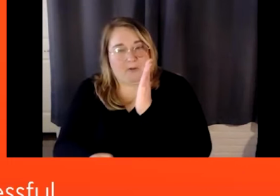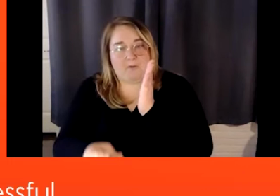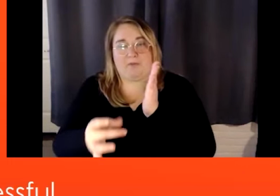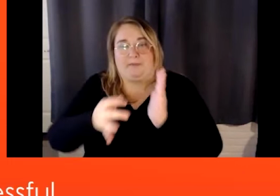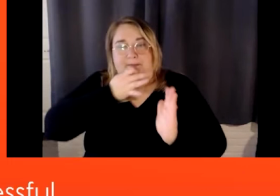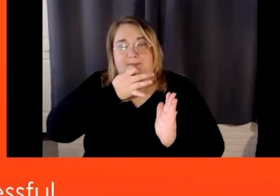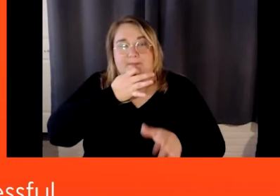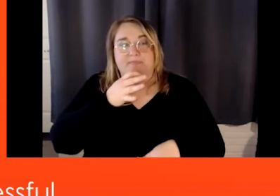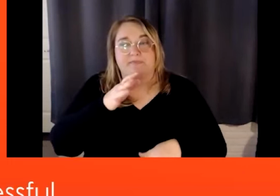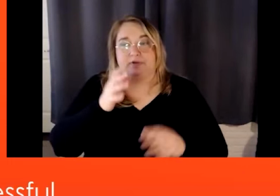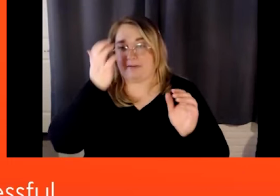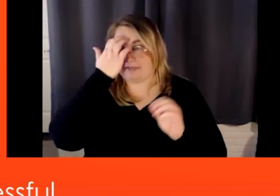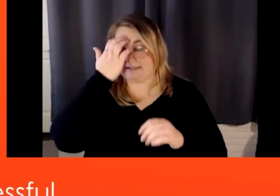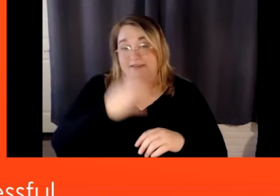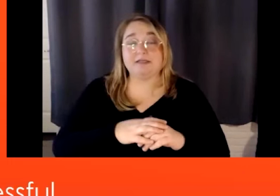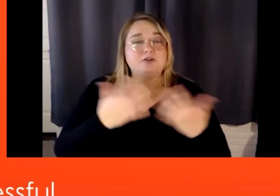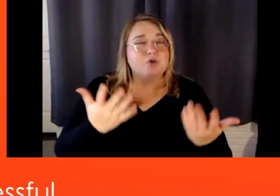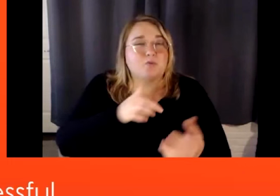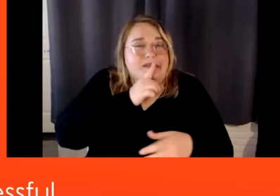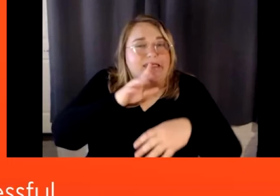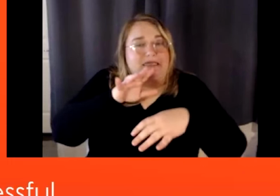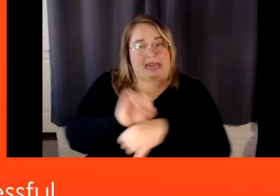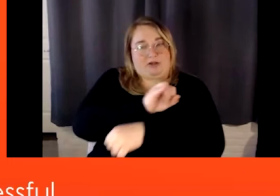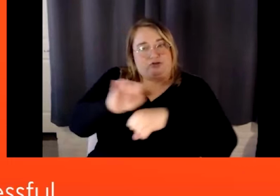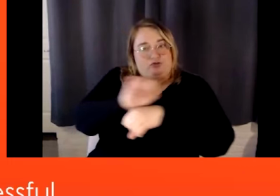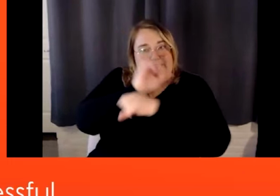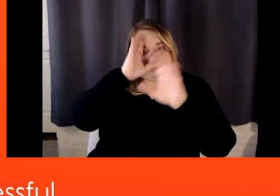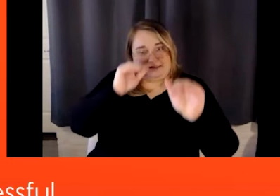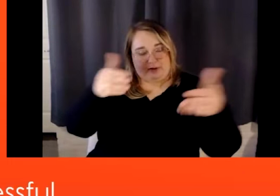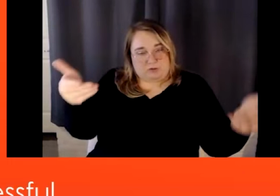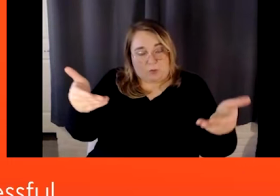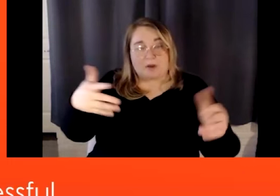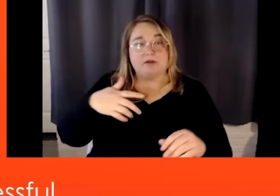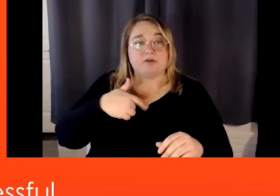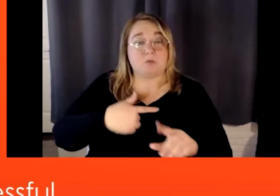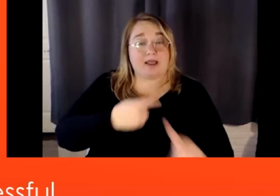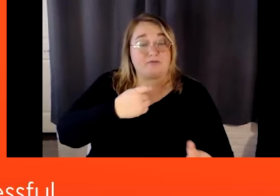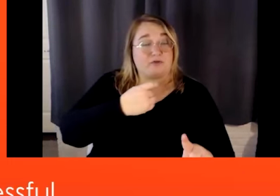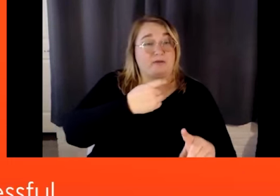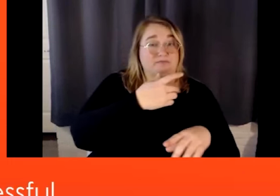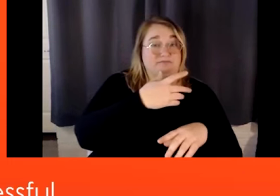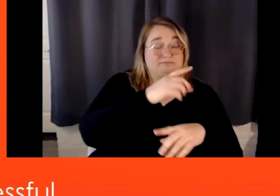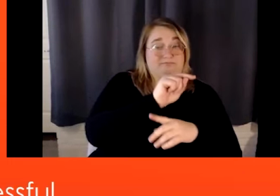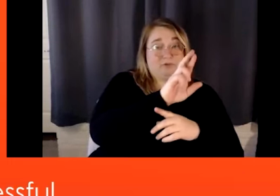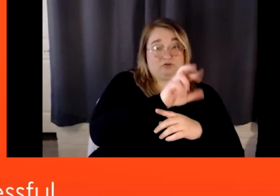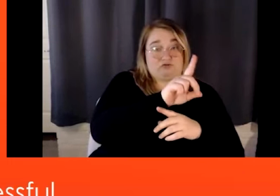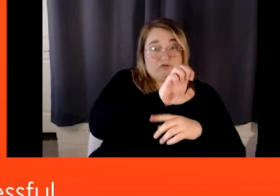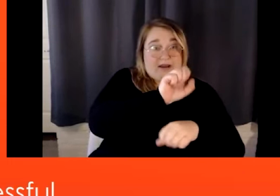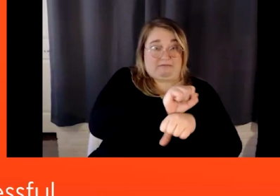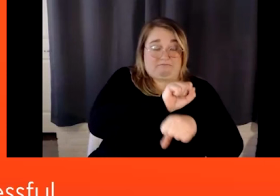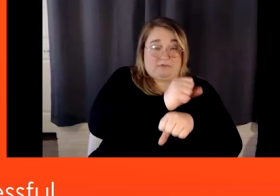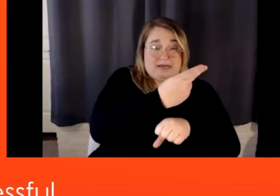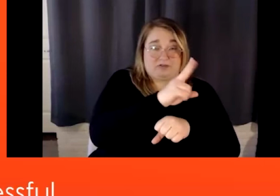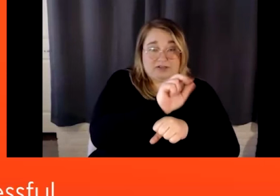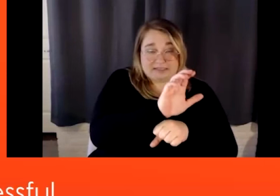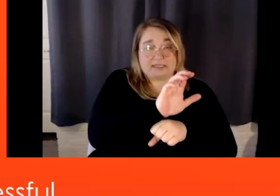be. Now, I come from the trade, so, you know, if I'm going to hire somebody out of a school, I expect them to be able to do certain things in air conditioning.